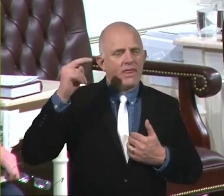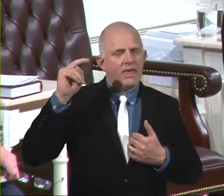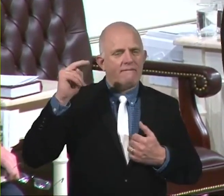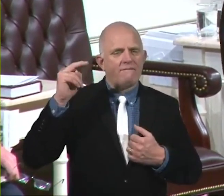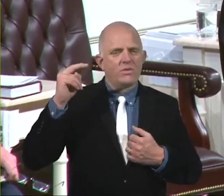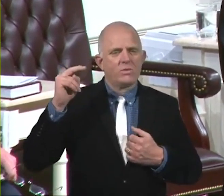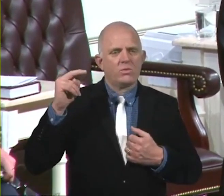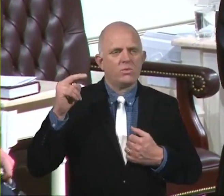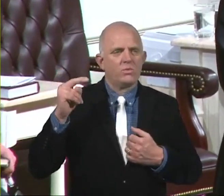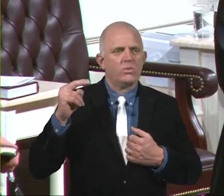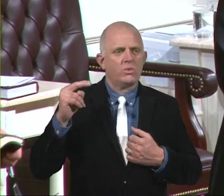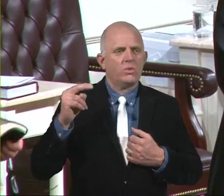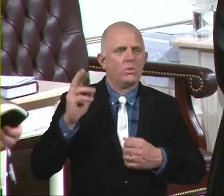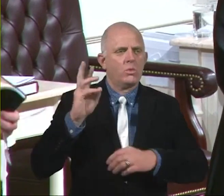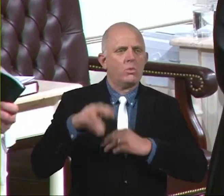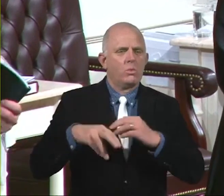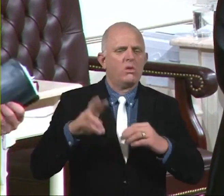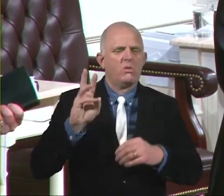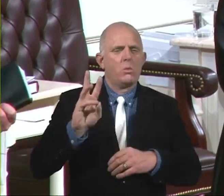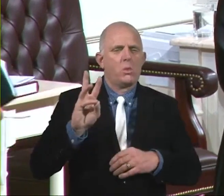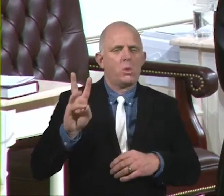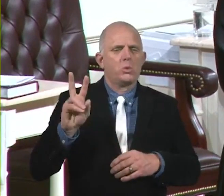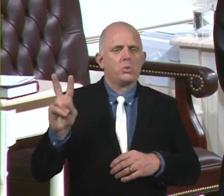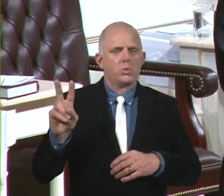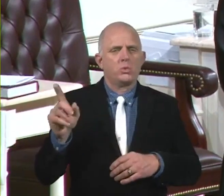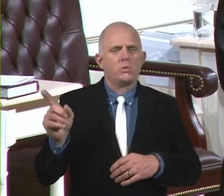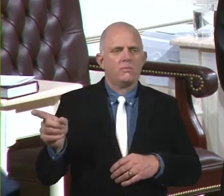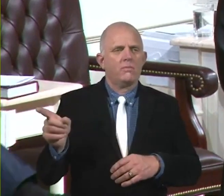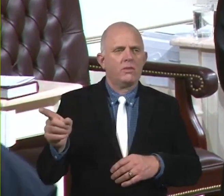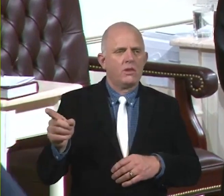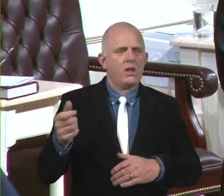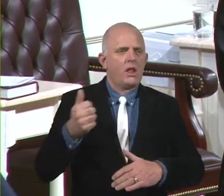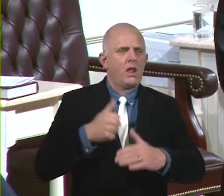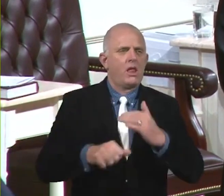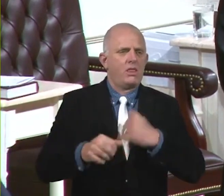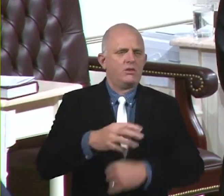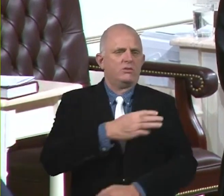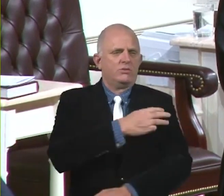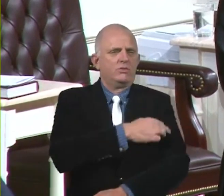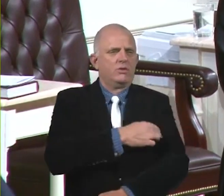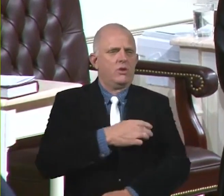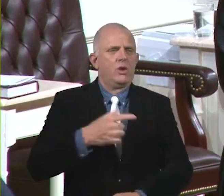in World War II. He served under General George Patton.